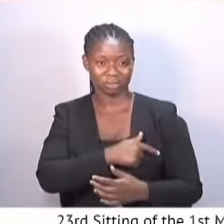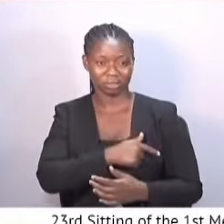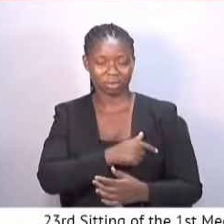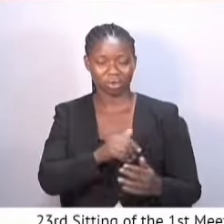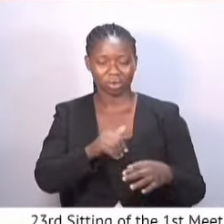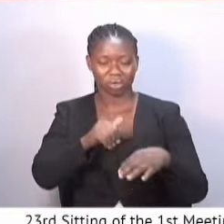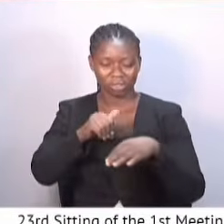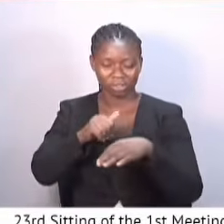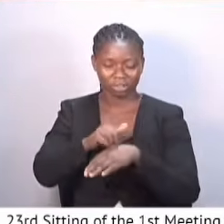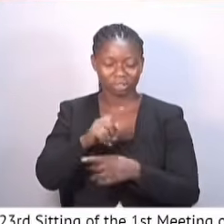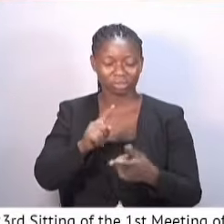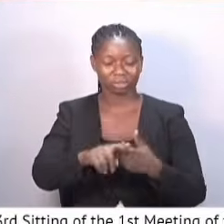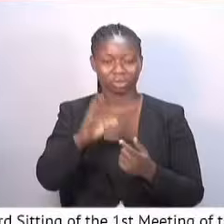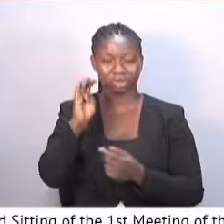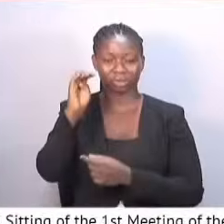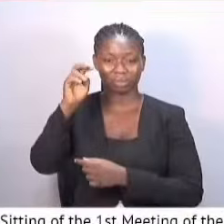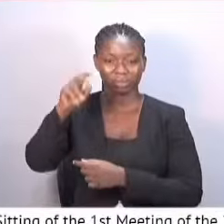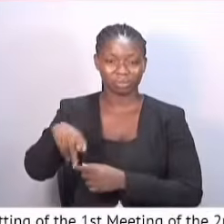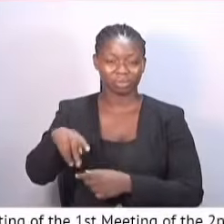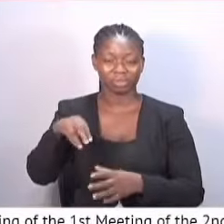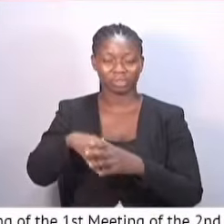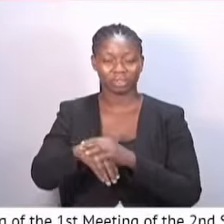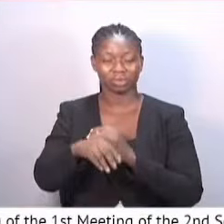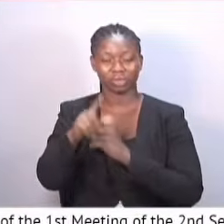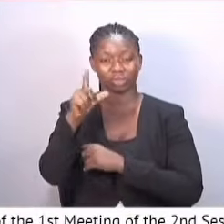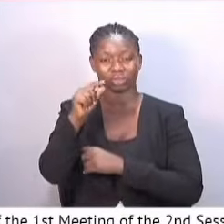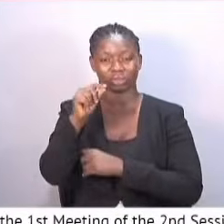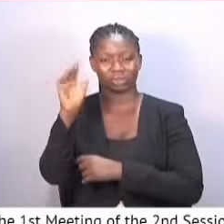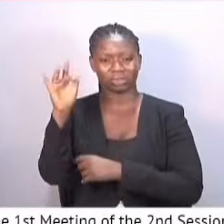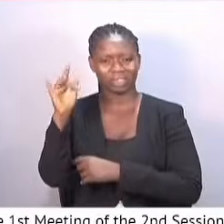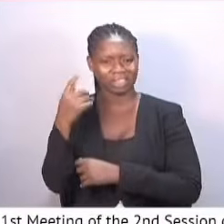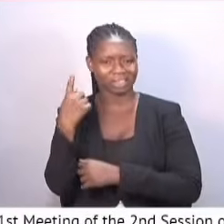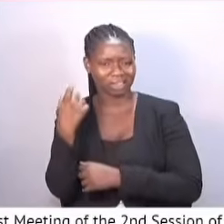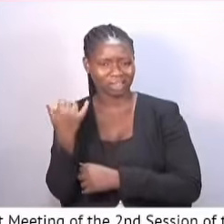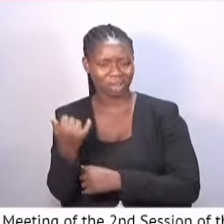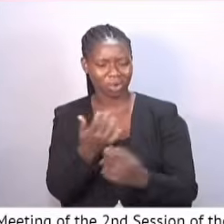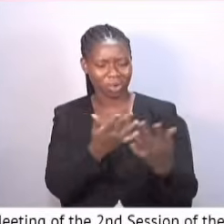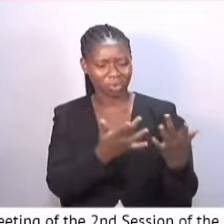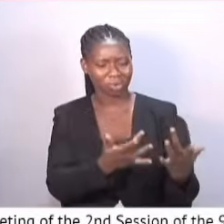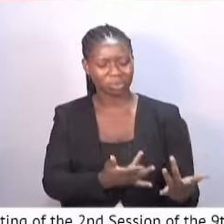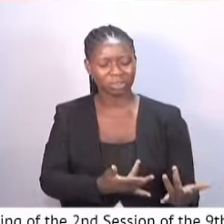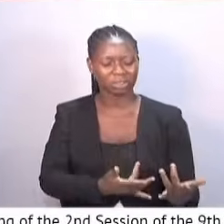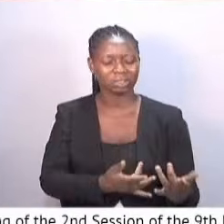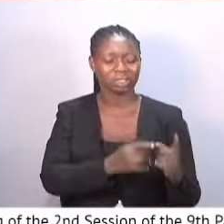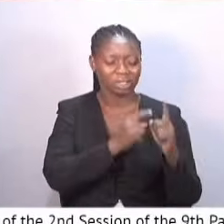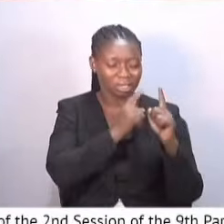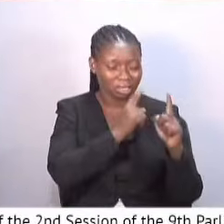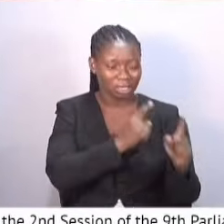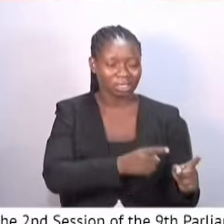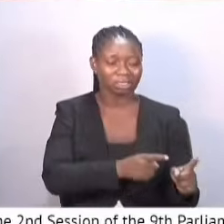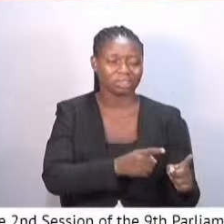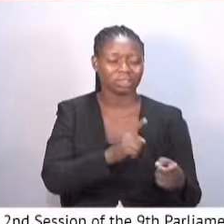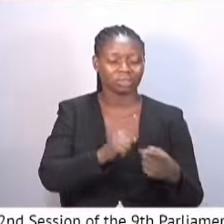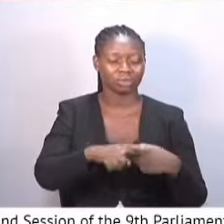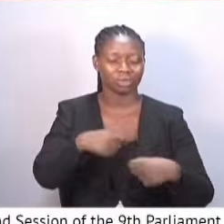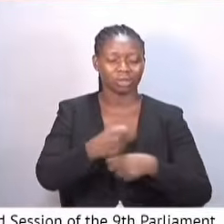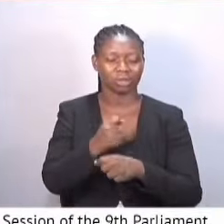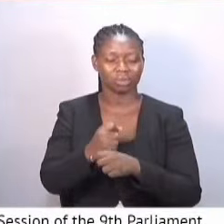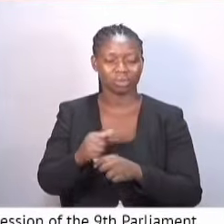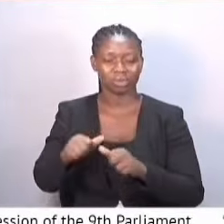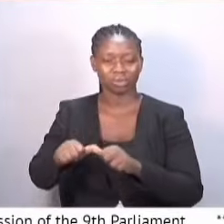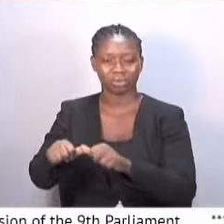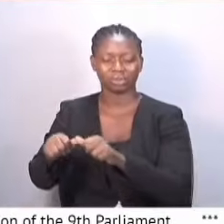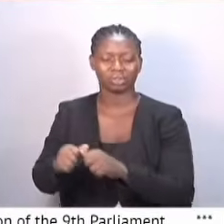to BP in 2025. And then we are currently awaiting the response from BP to make